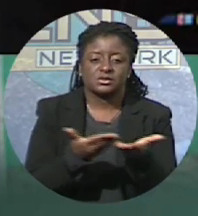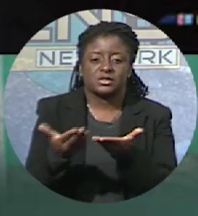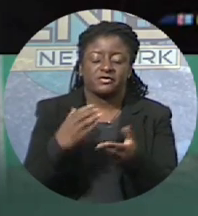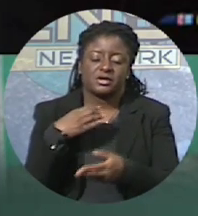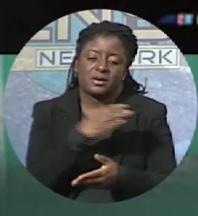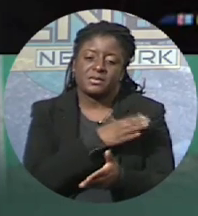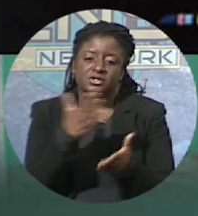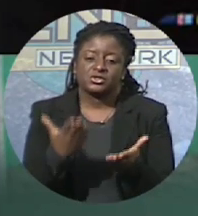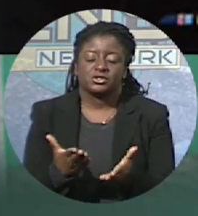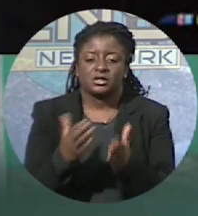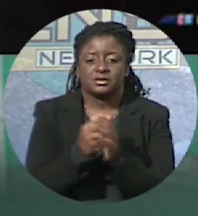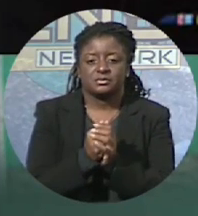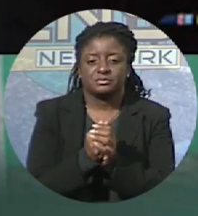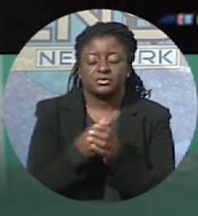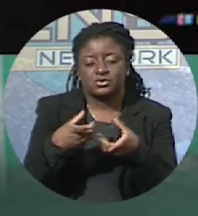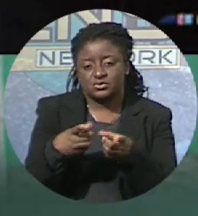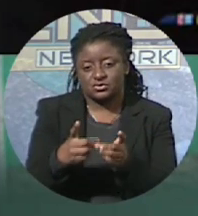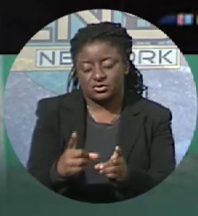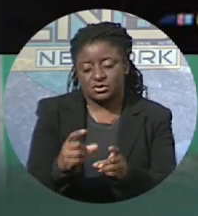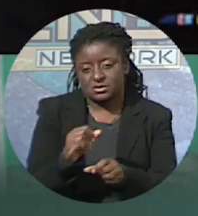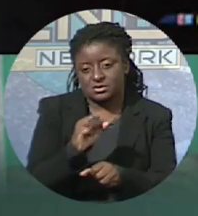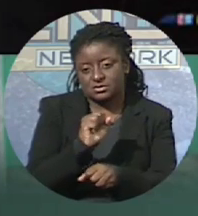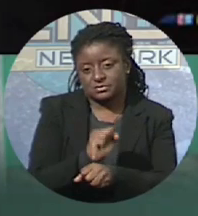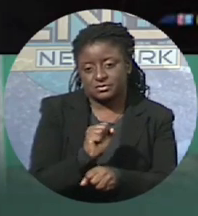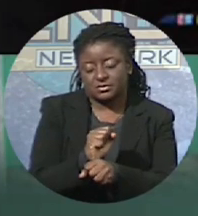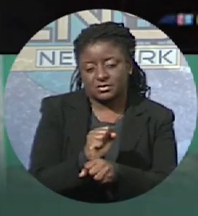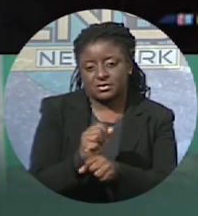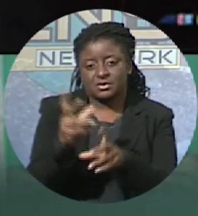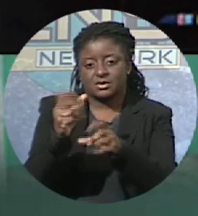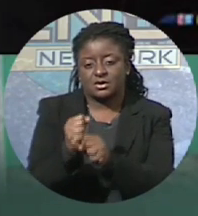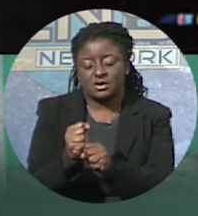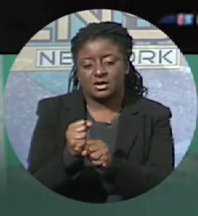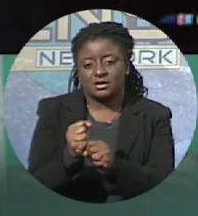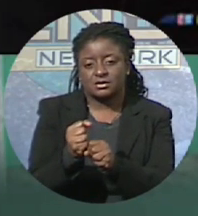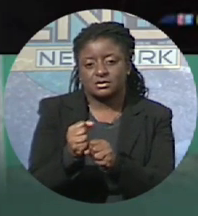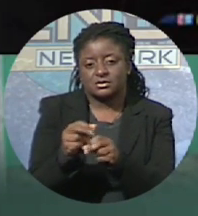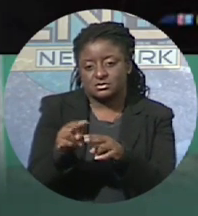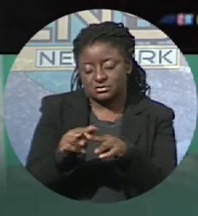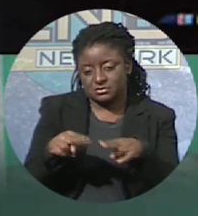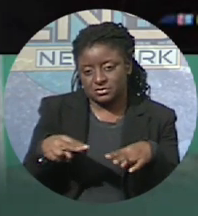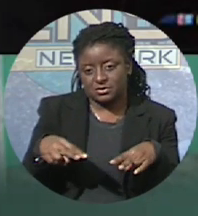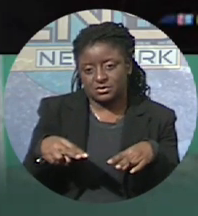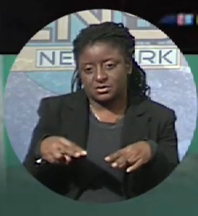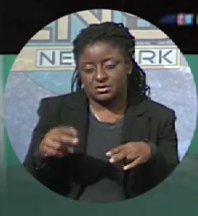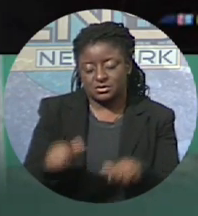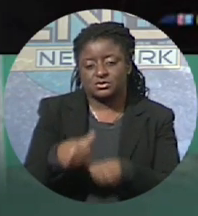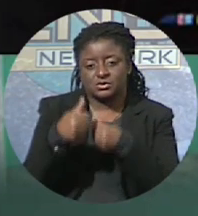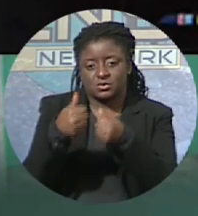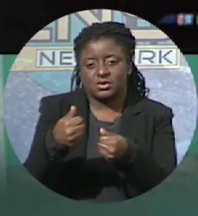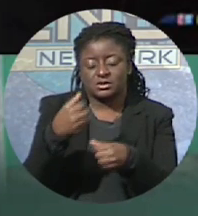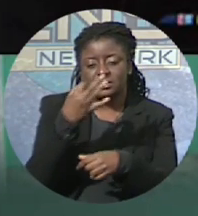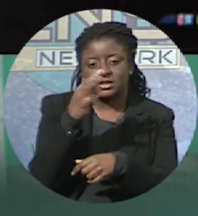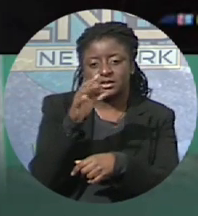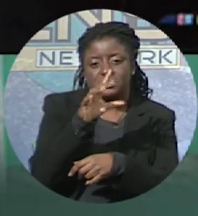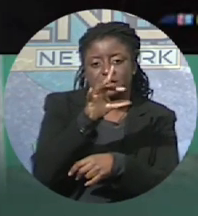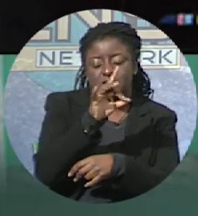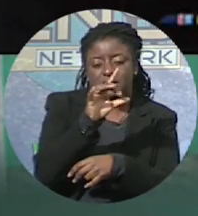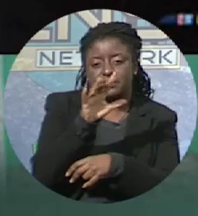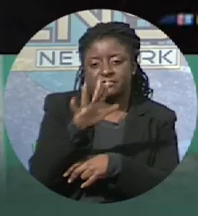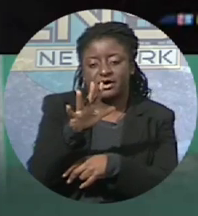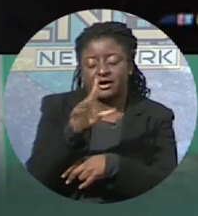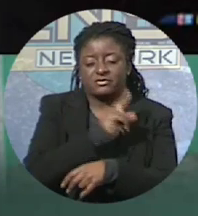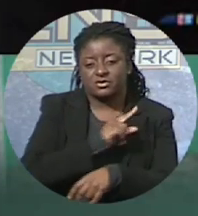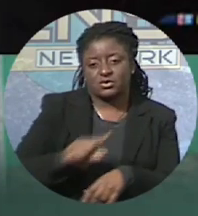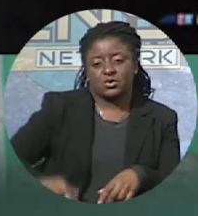Bahamas. Well, during his career, Commissioner Bonamy received numerous awards and honors. In 1985, Her Majesty Queen Elizabeth II bestowed